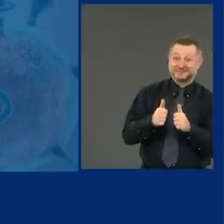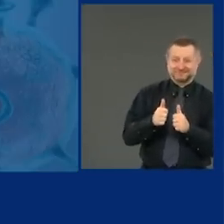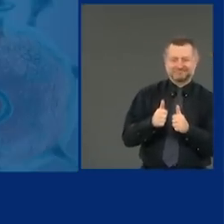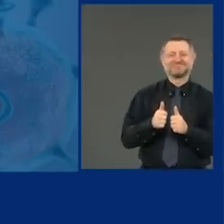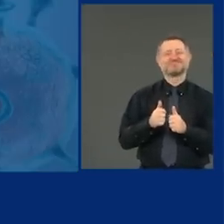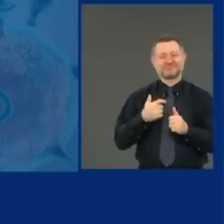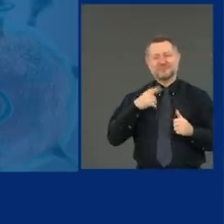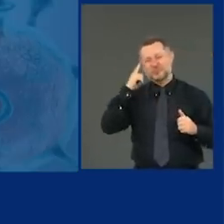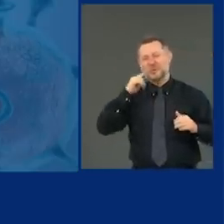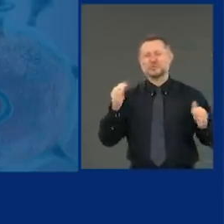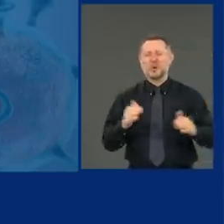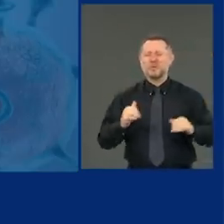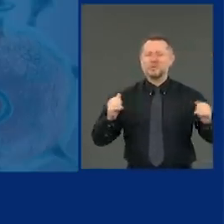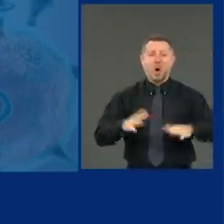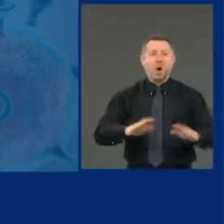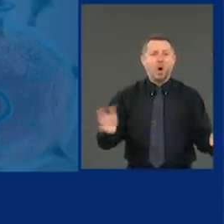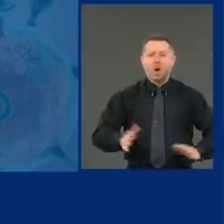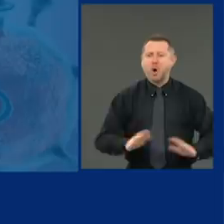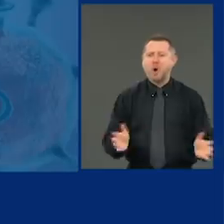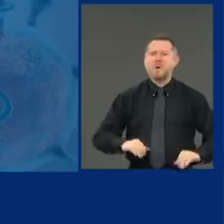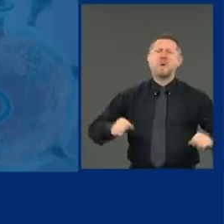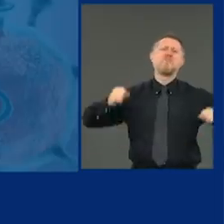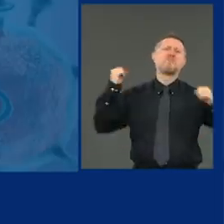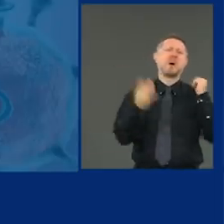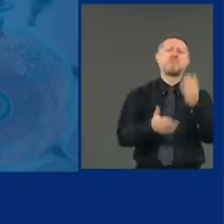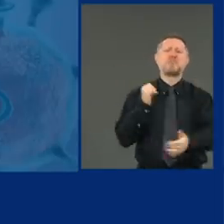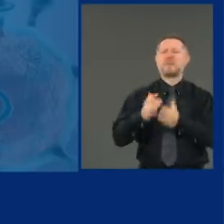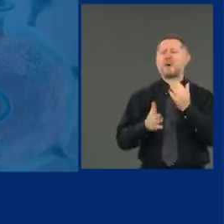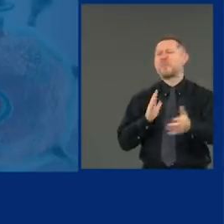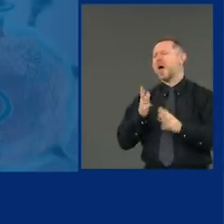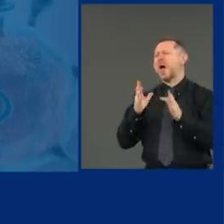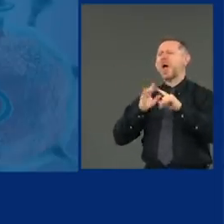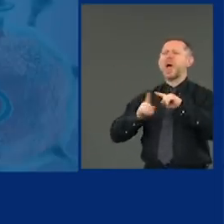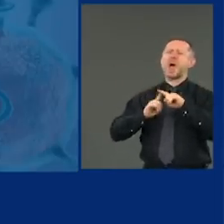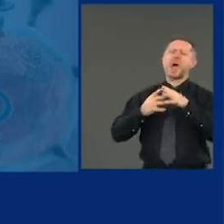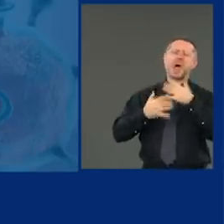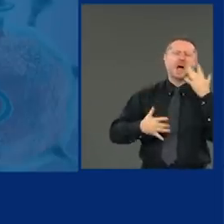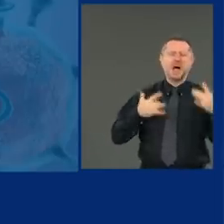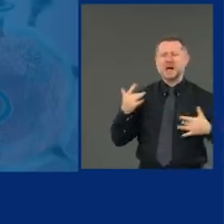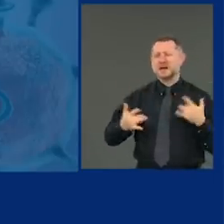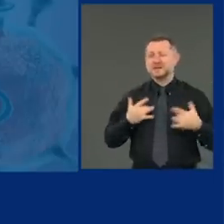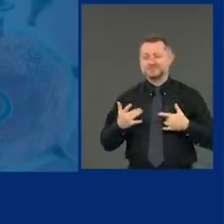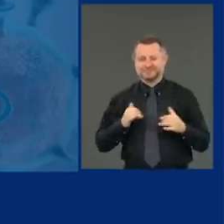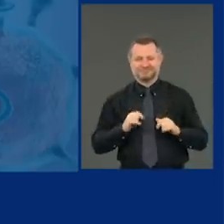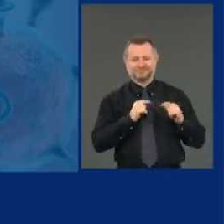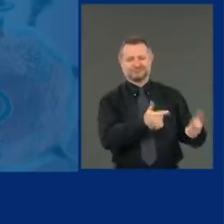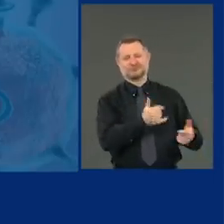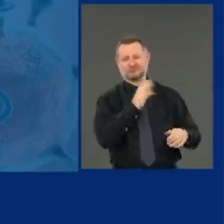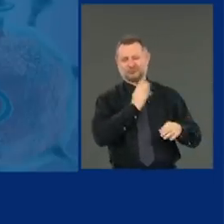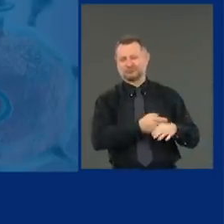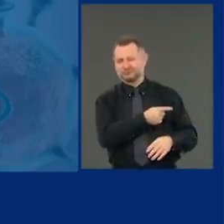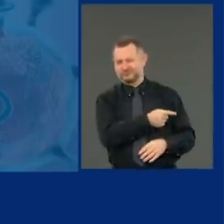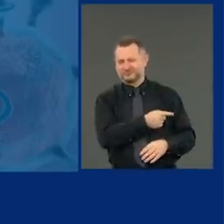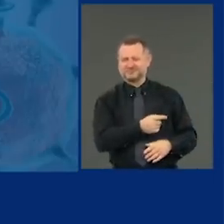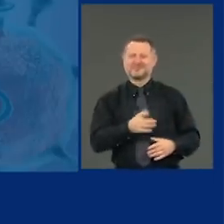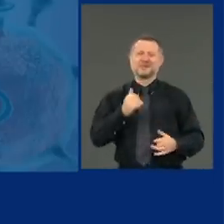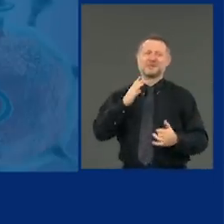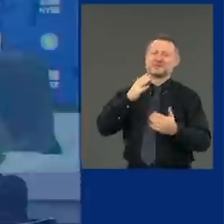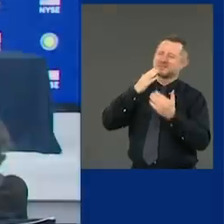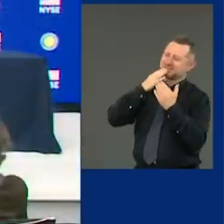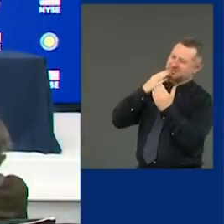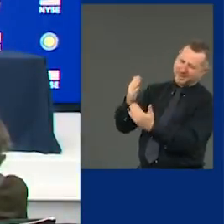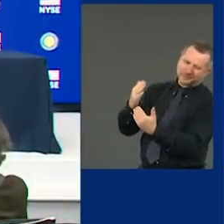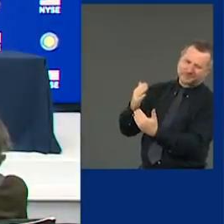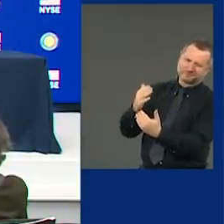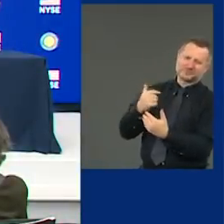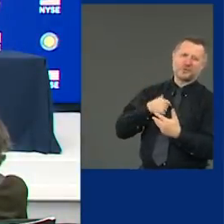more energy and excitement than I anticipated. And with that, I will turn it over to Mariah. Thank you. We launched